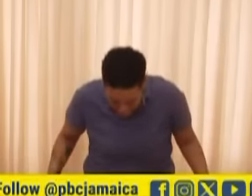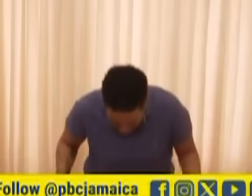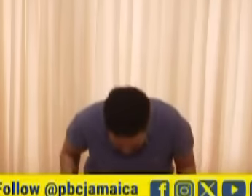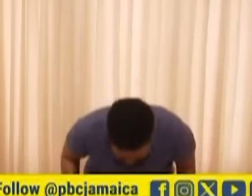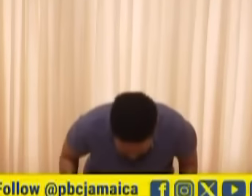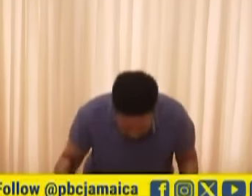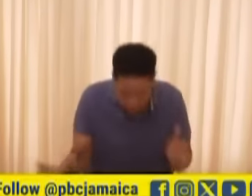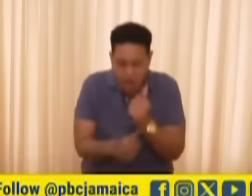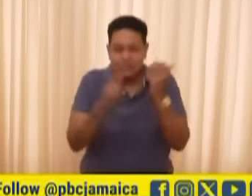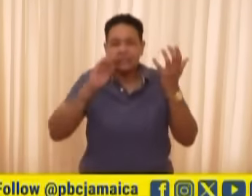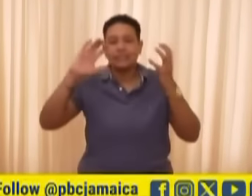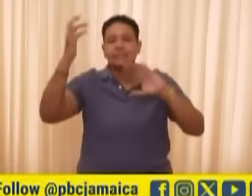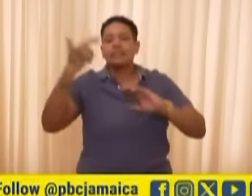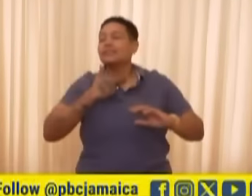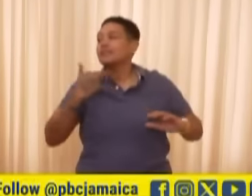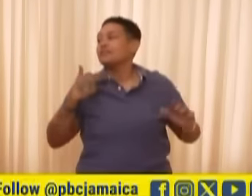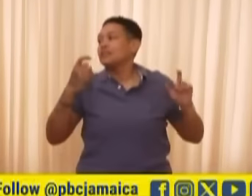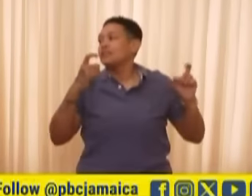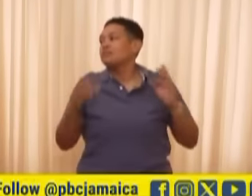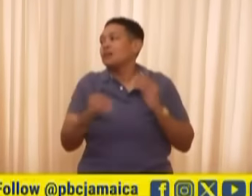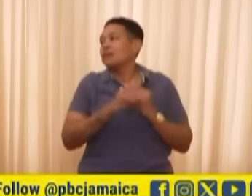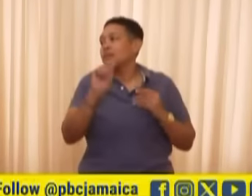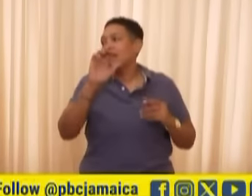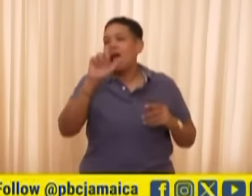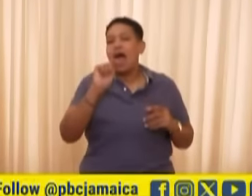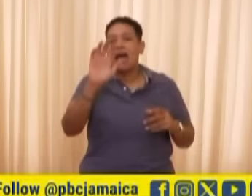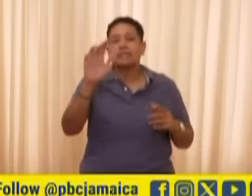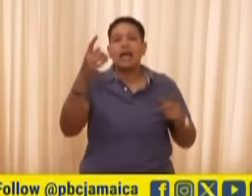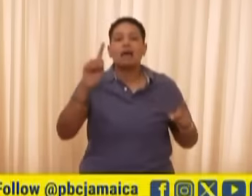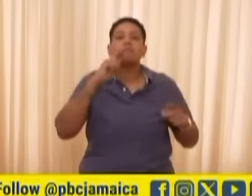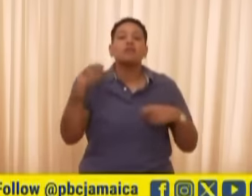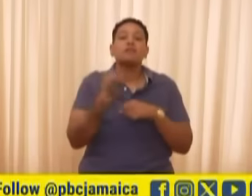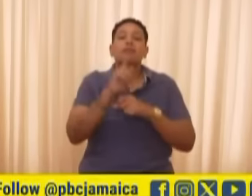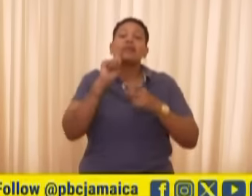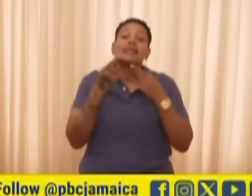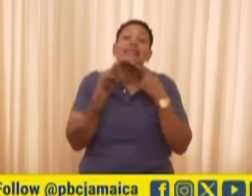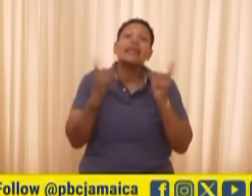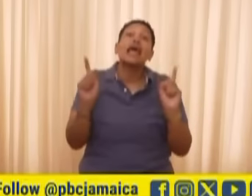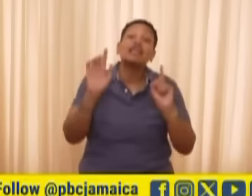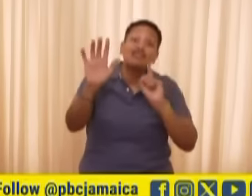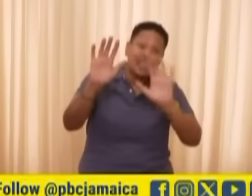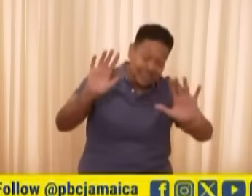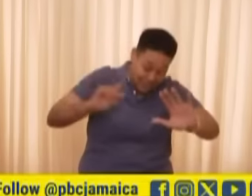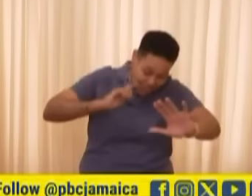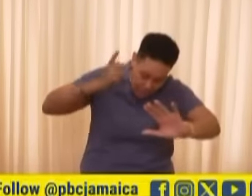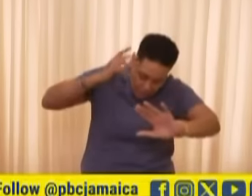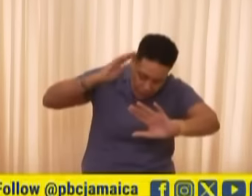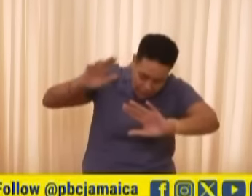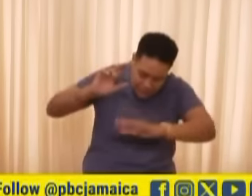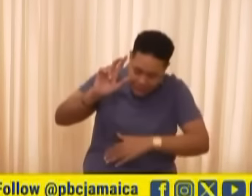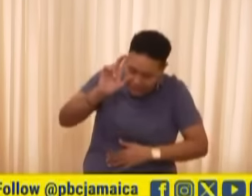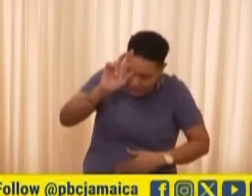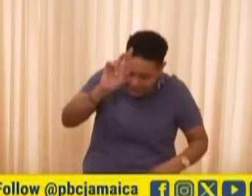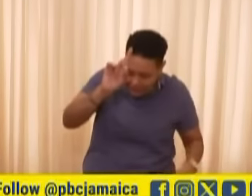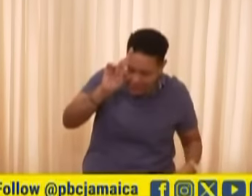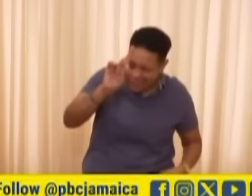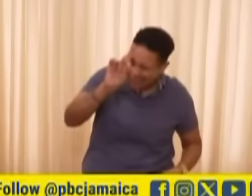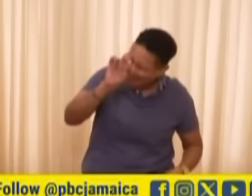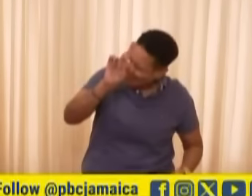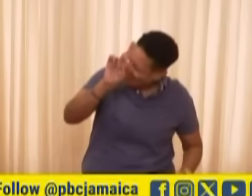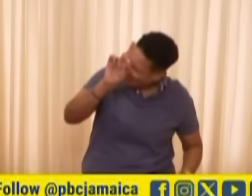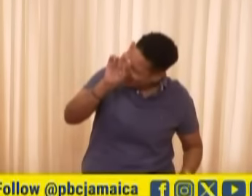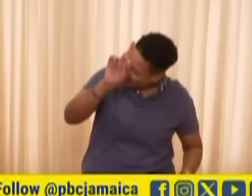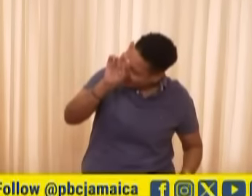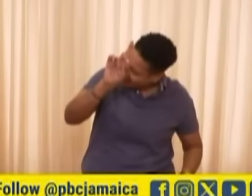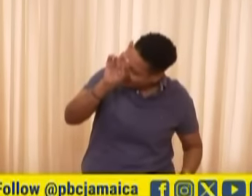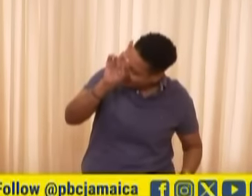under the Disaster Risk Management Act to make a declaration, which the Prime Minister did yesterday.